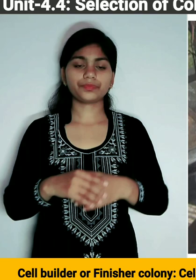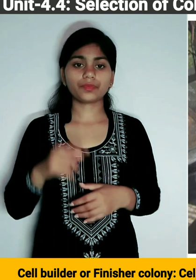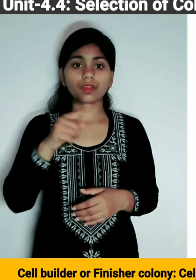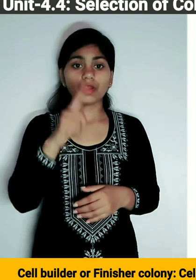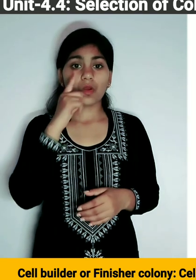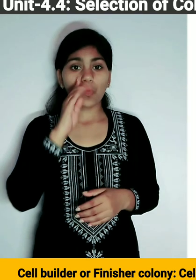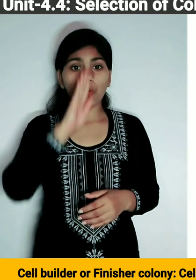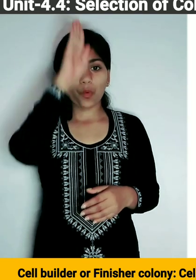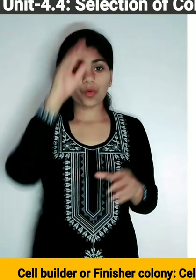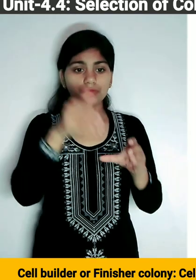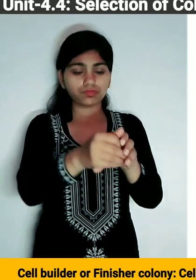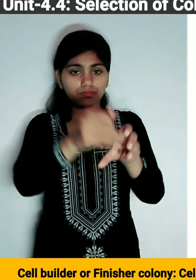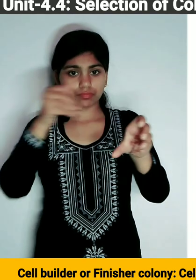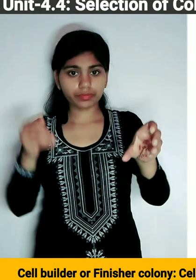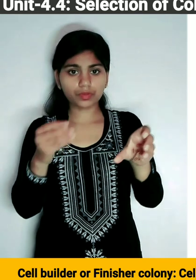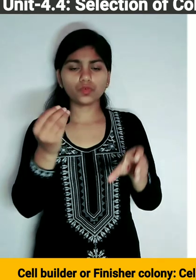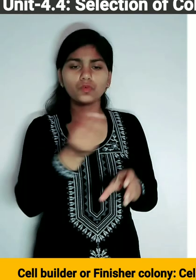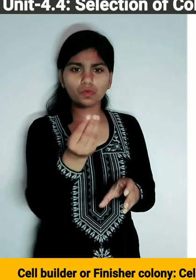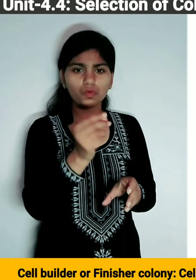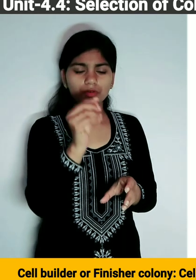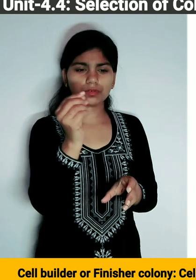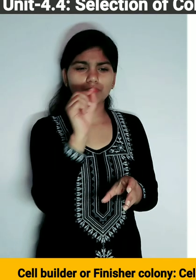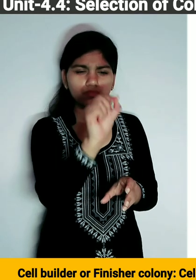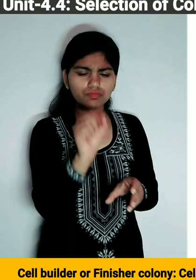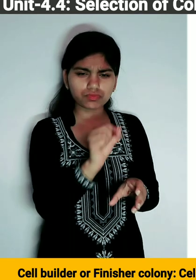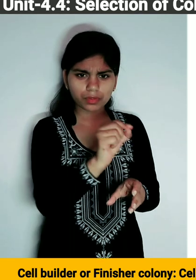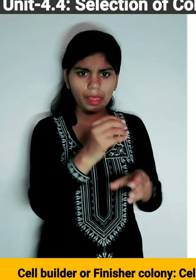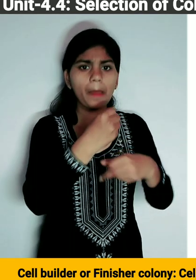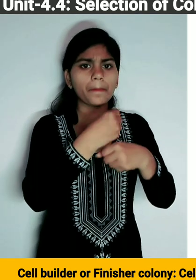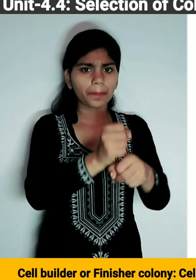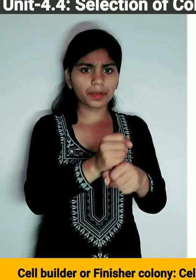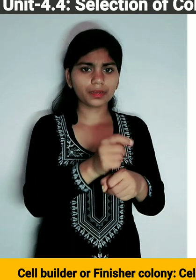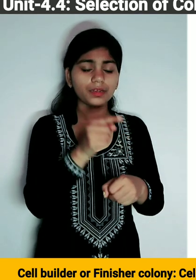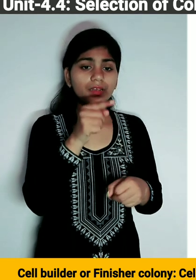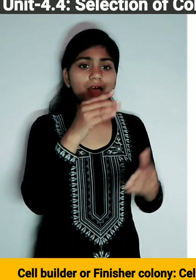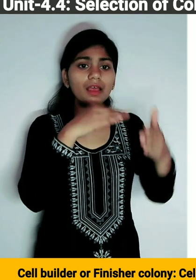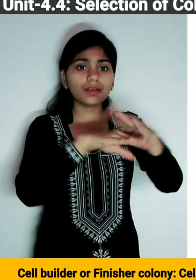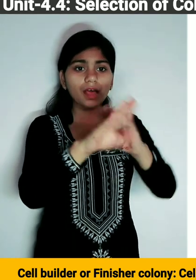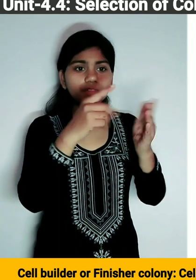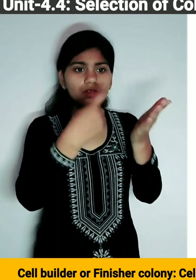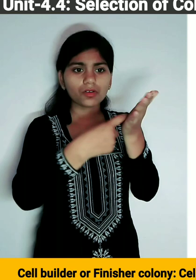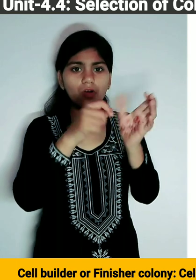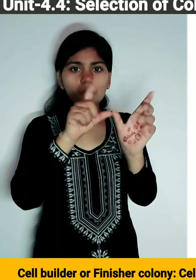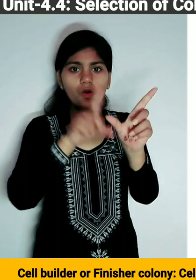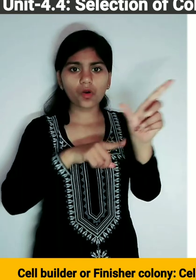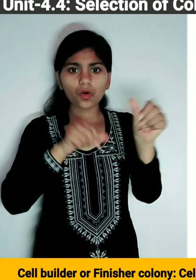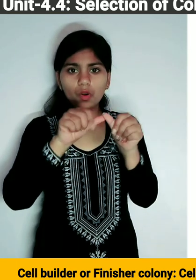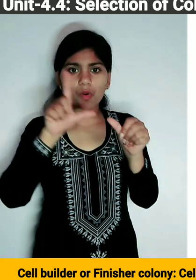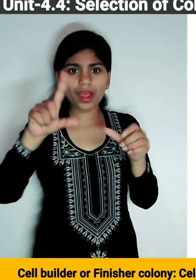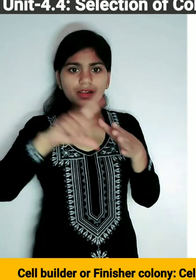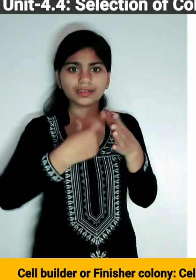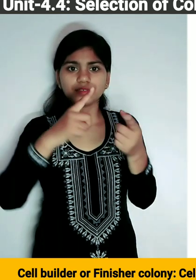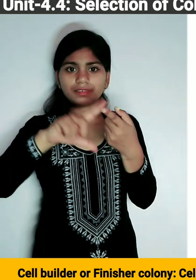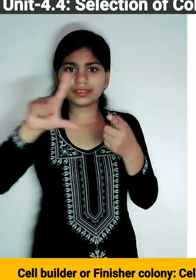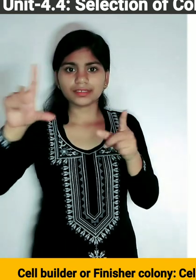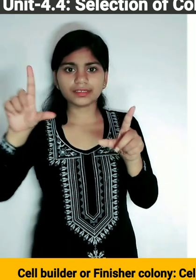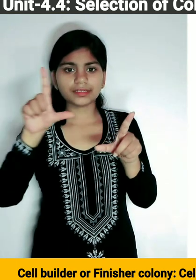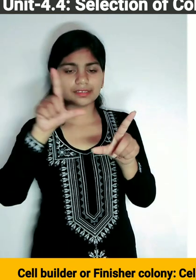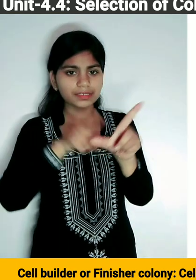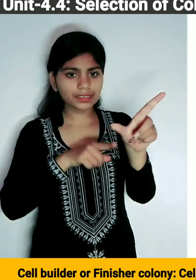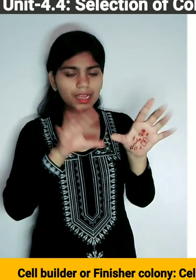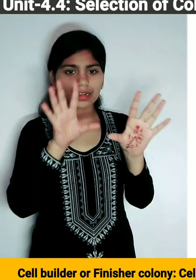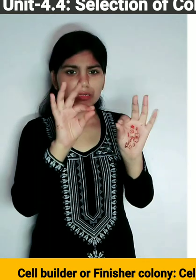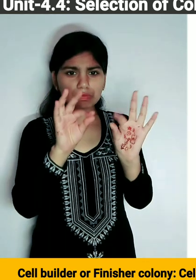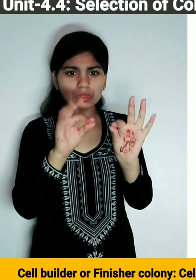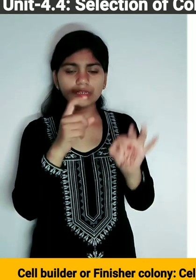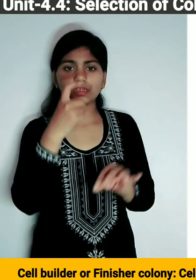The dequeened colony will raise a few queen cells from which the royal